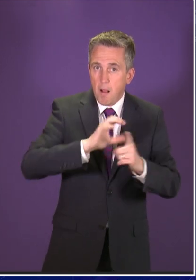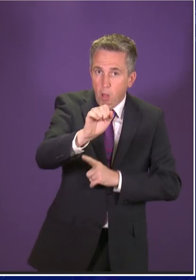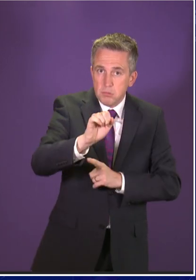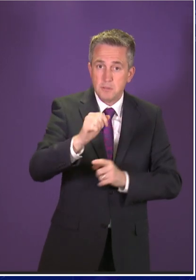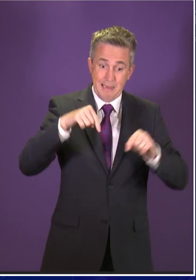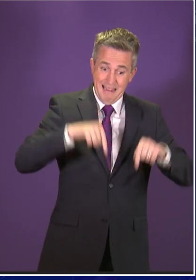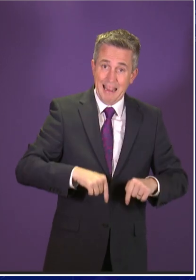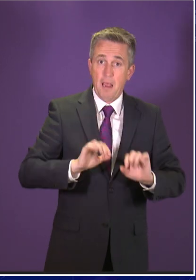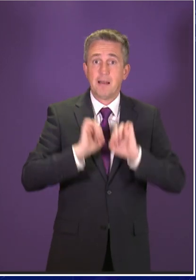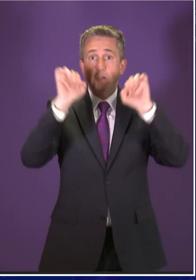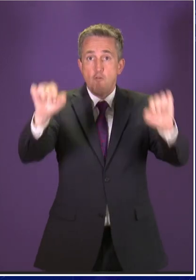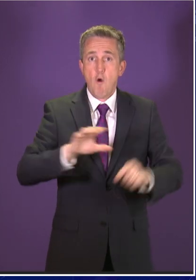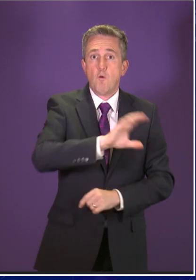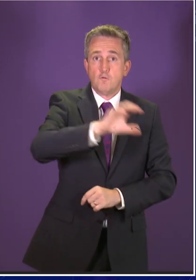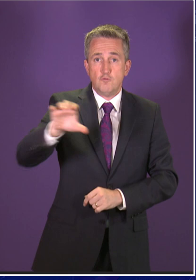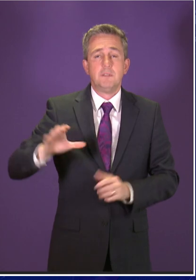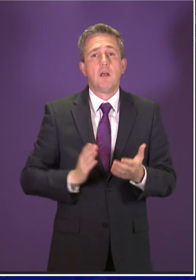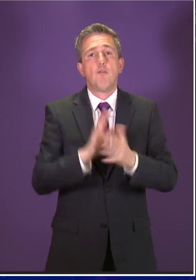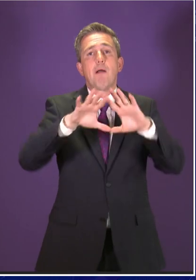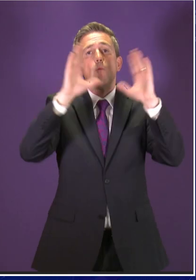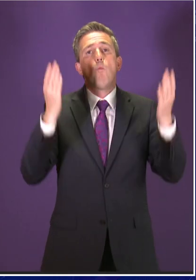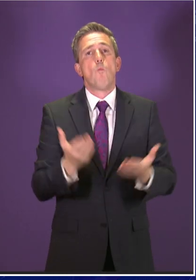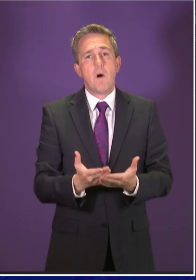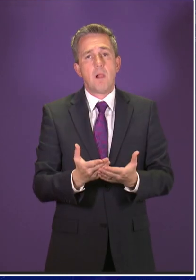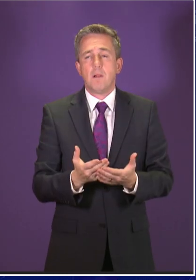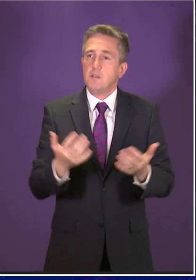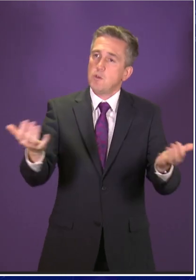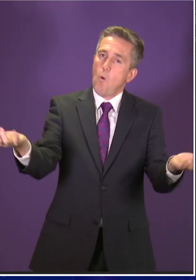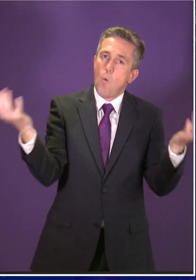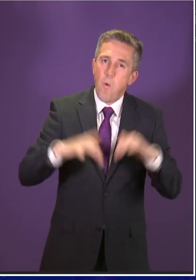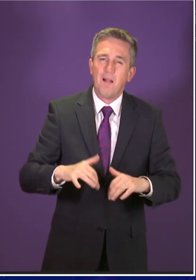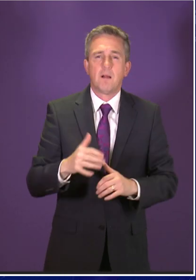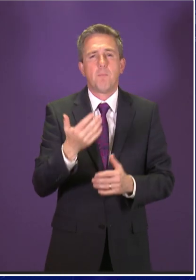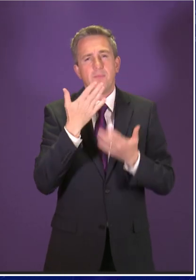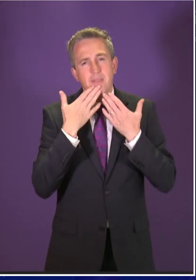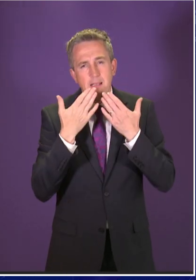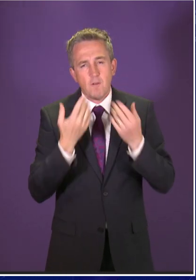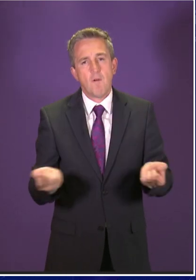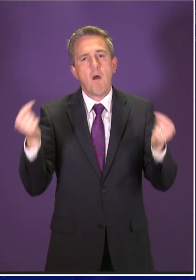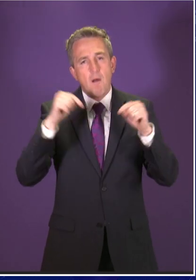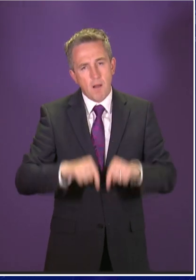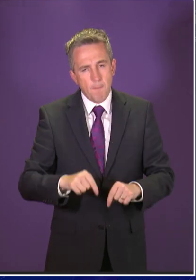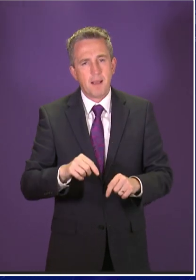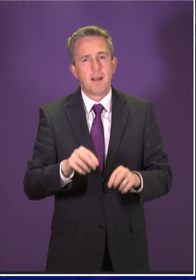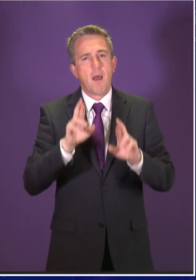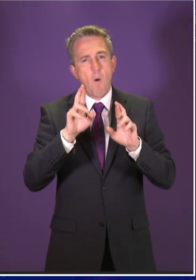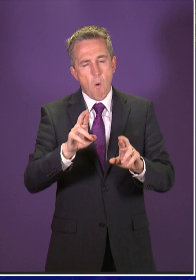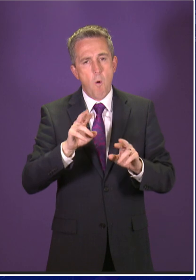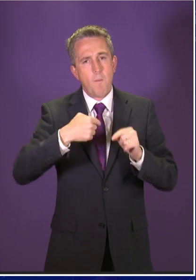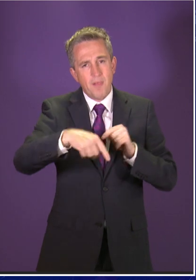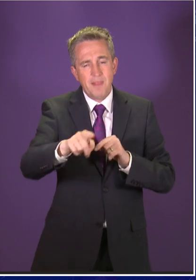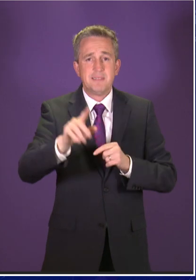own countries and right around our world. So welcome. Thank you so much for being here. And I hope you find the